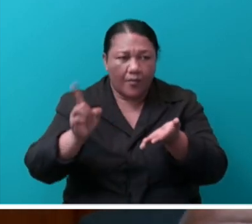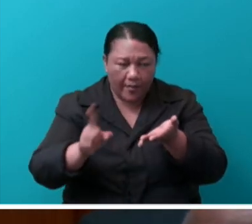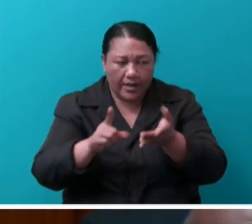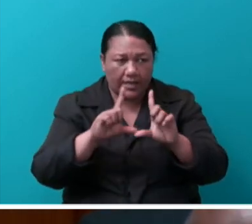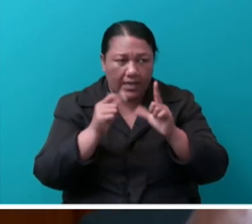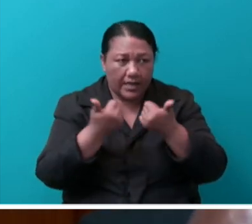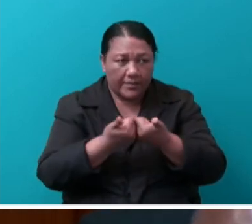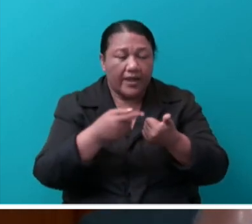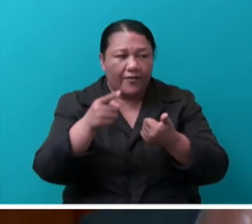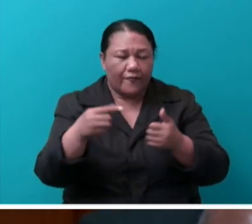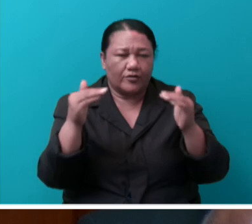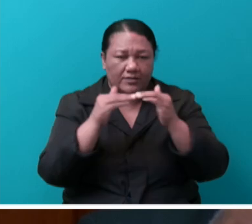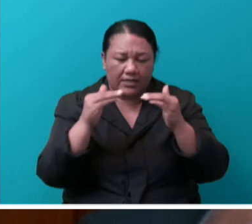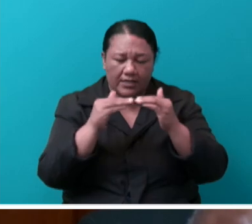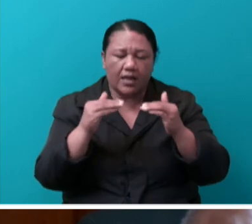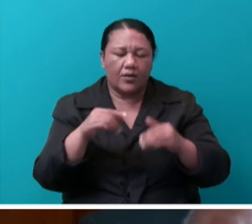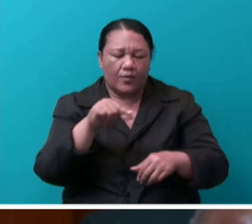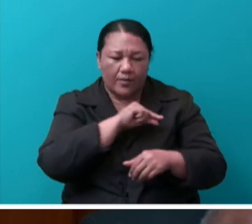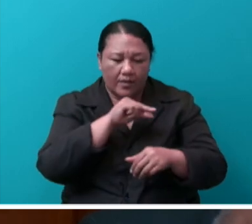equality across the globe.